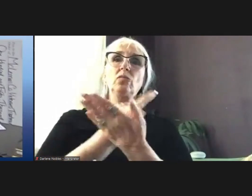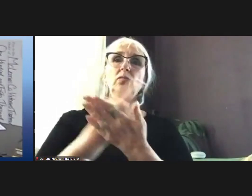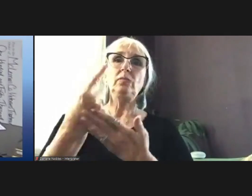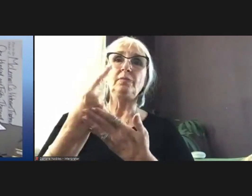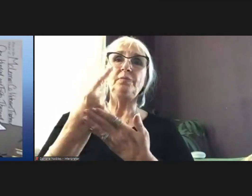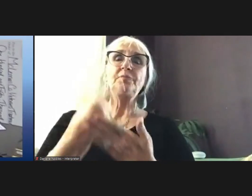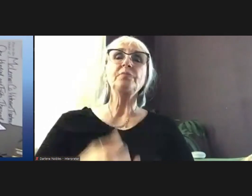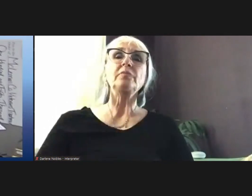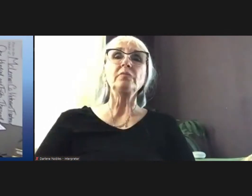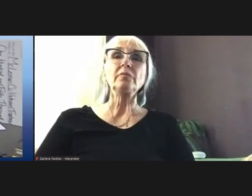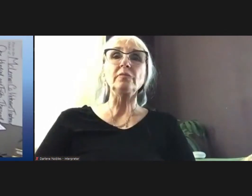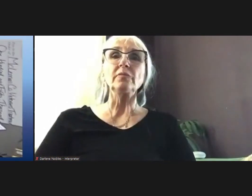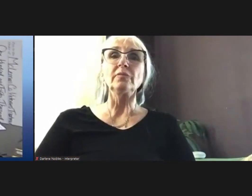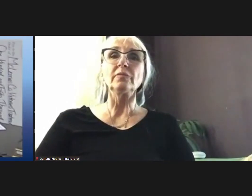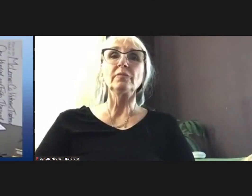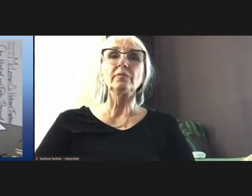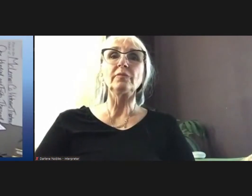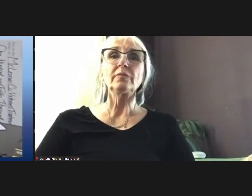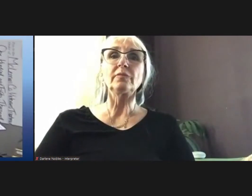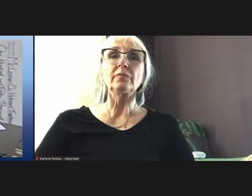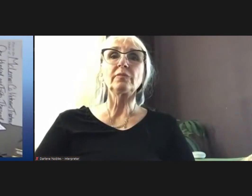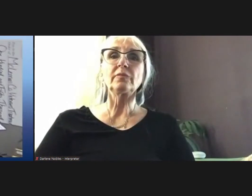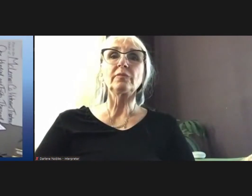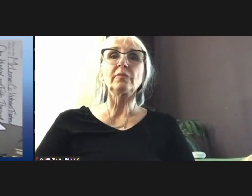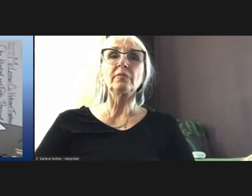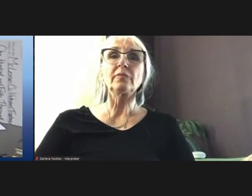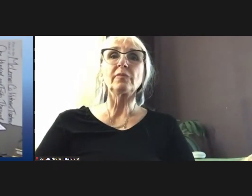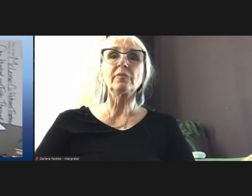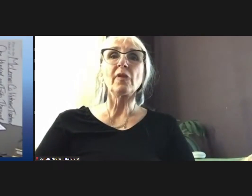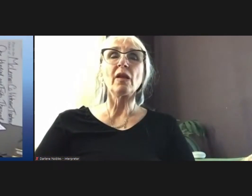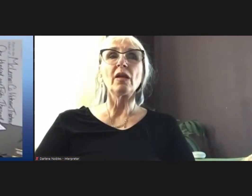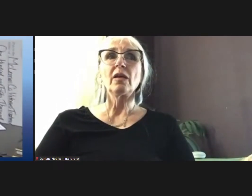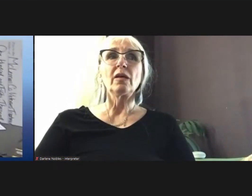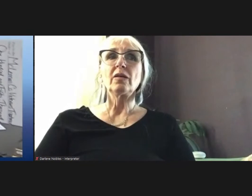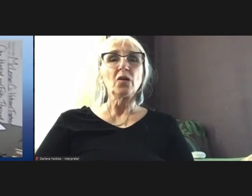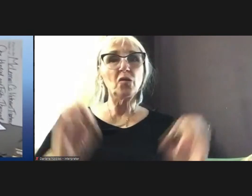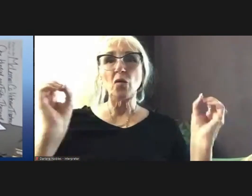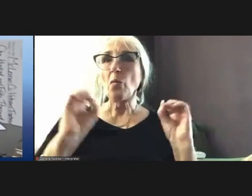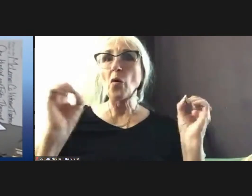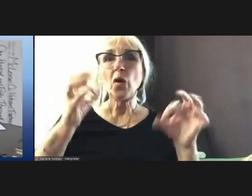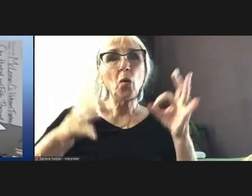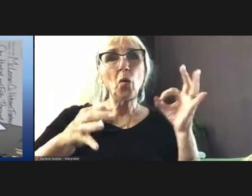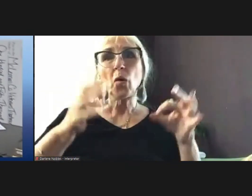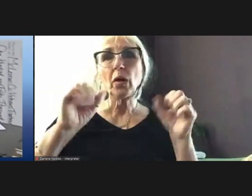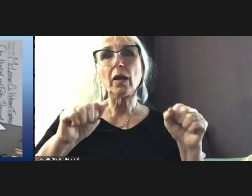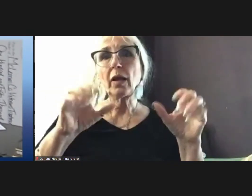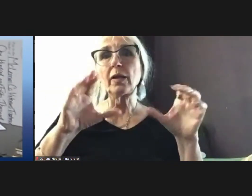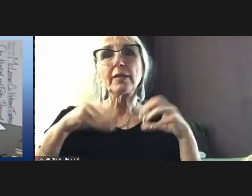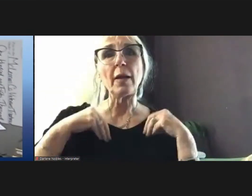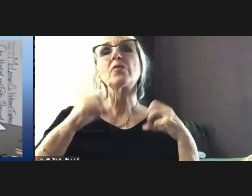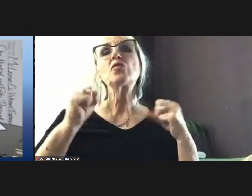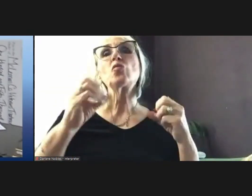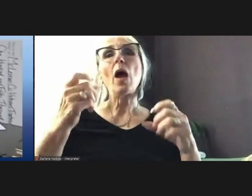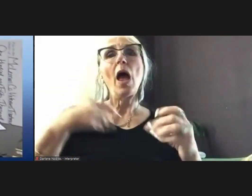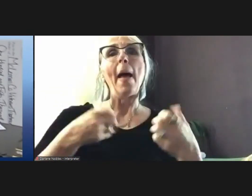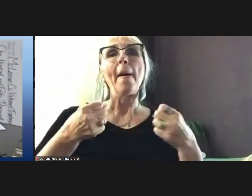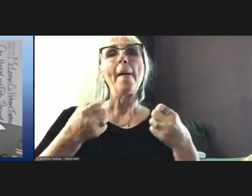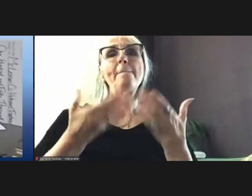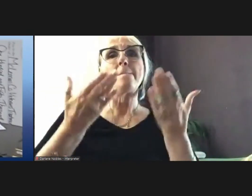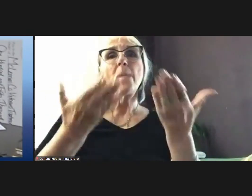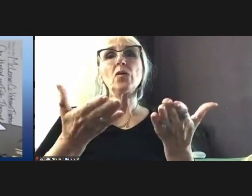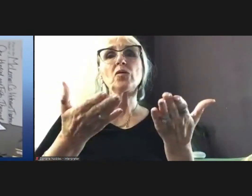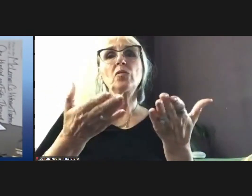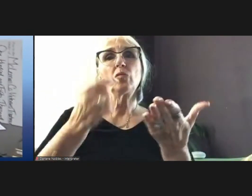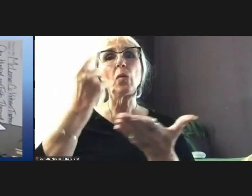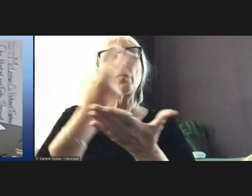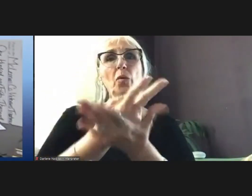There's no one in court to accept that, so I would make a motion that we approve that